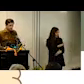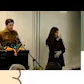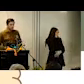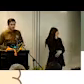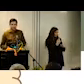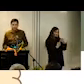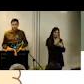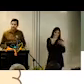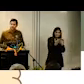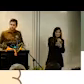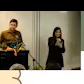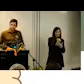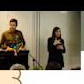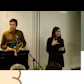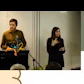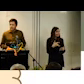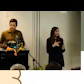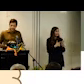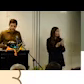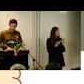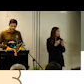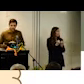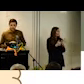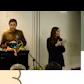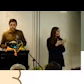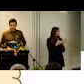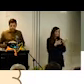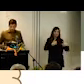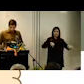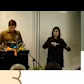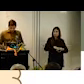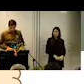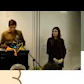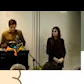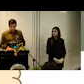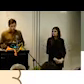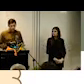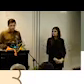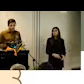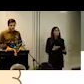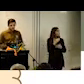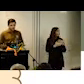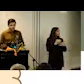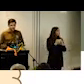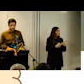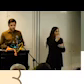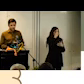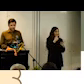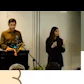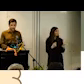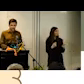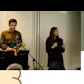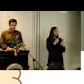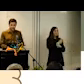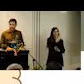formed and saved in living, breathing organisms like you and me? Well, that's done through a process of